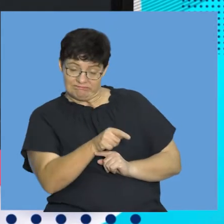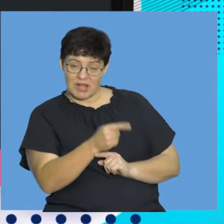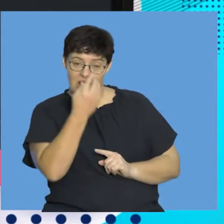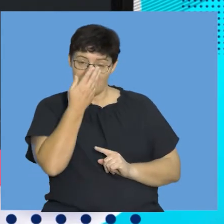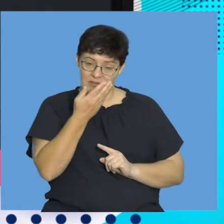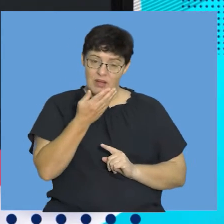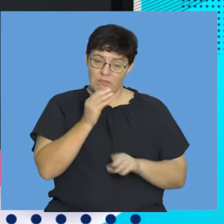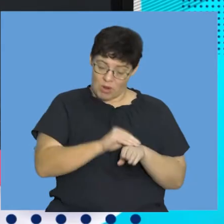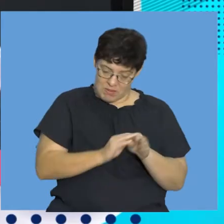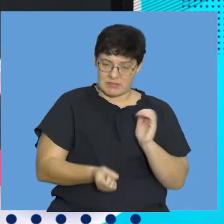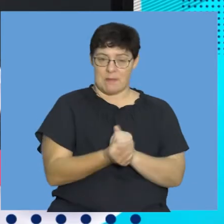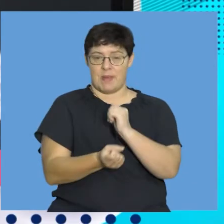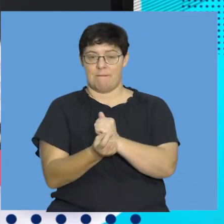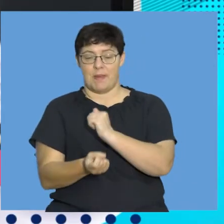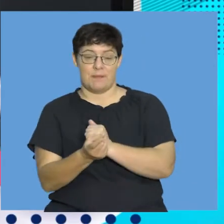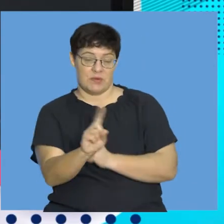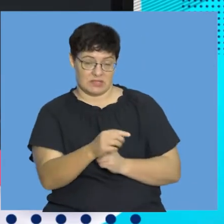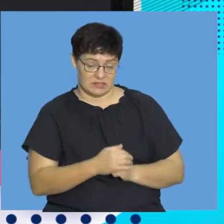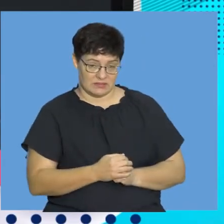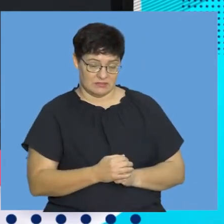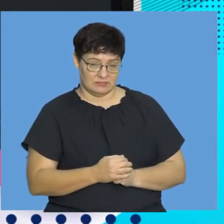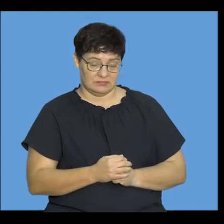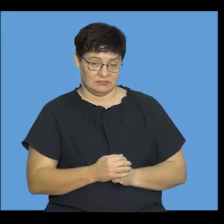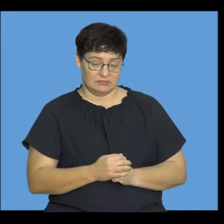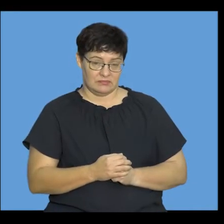what challenges will she be faced with.